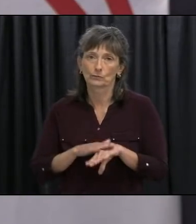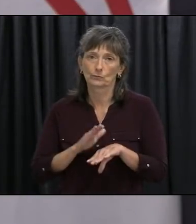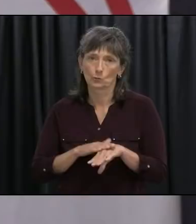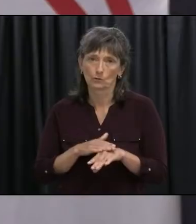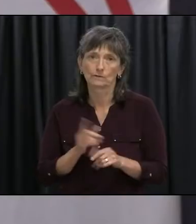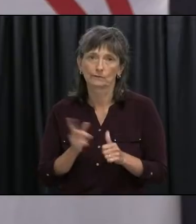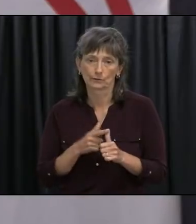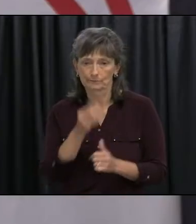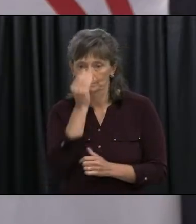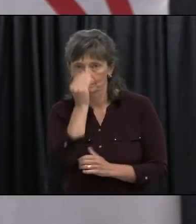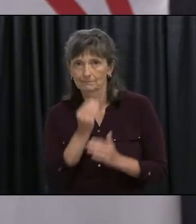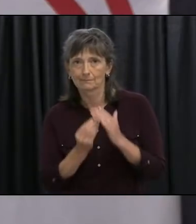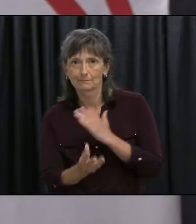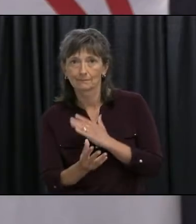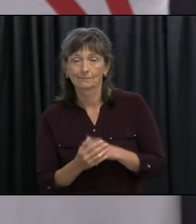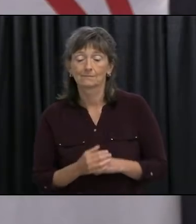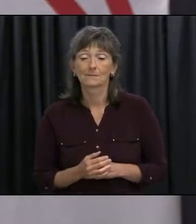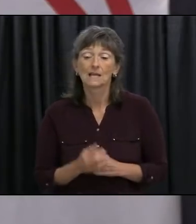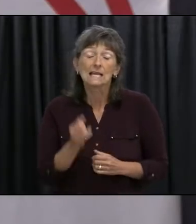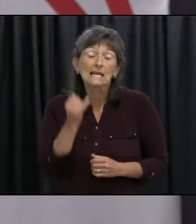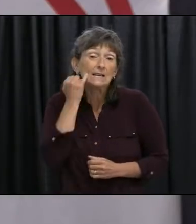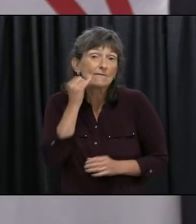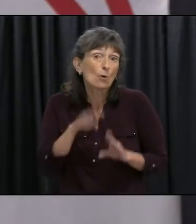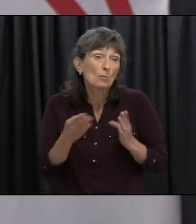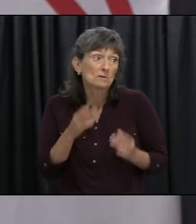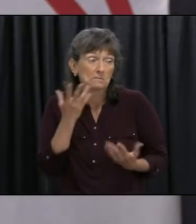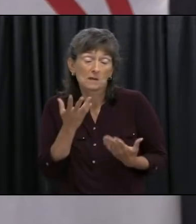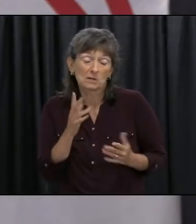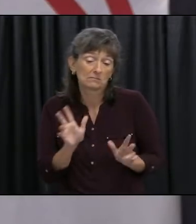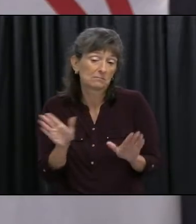if indeed we even make a decision to open it up further.